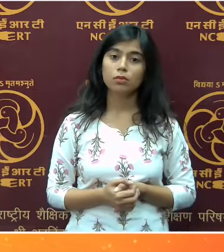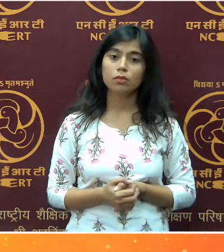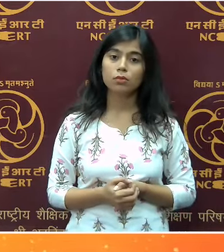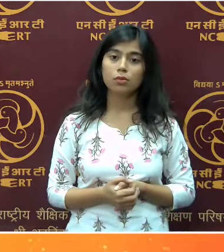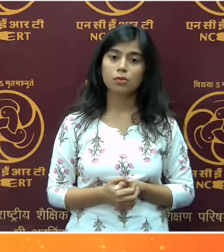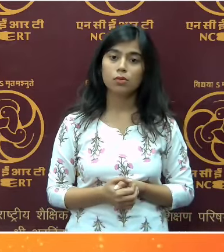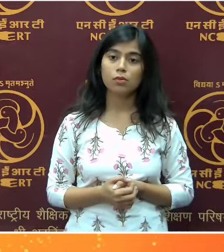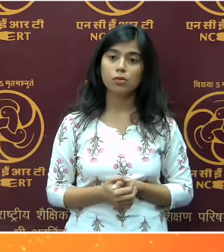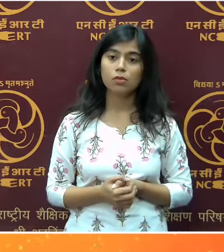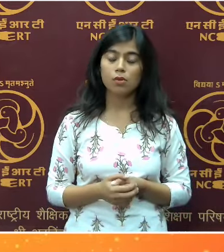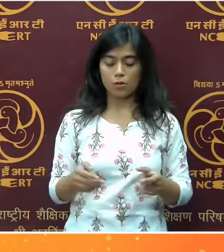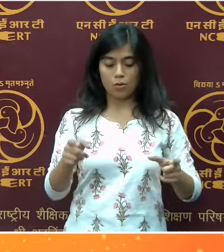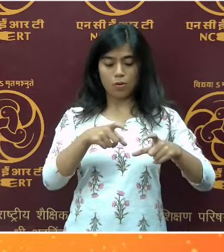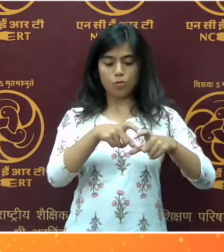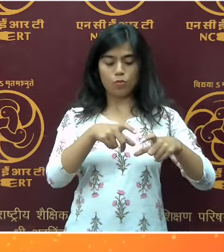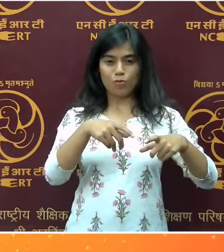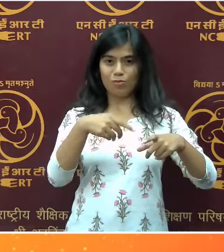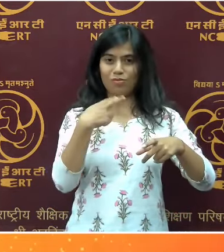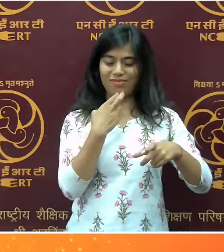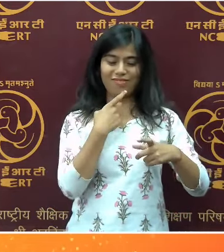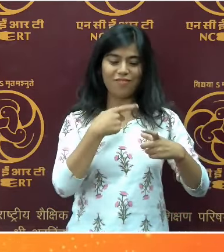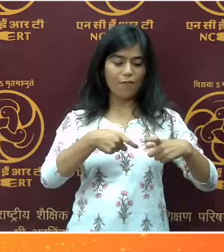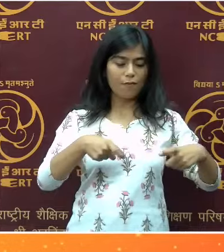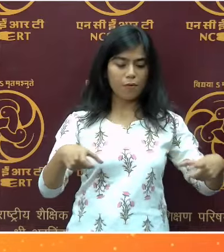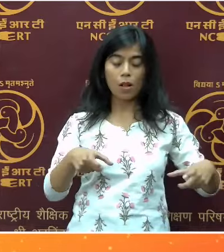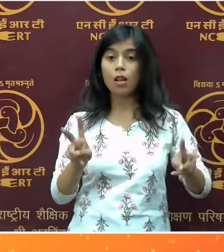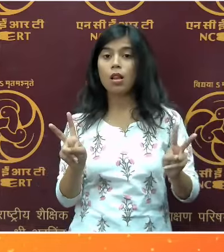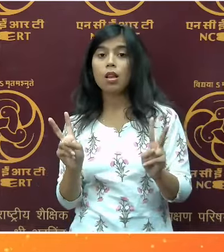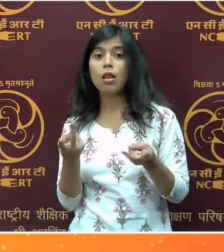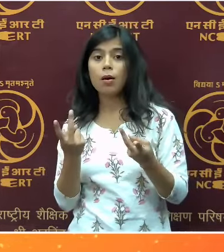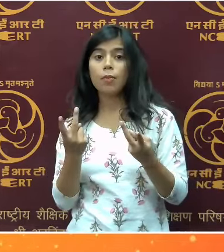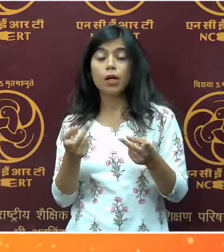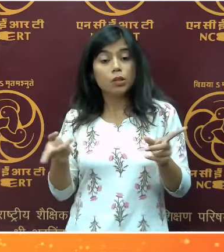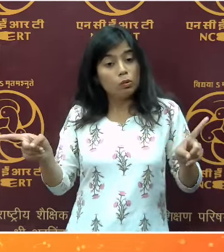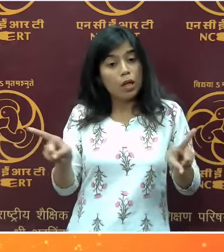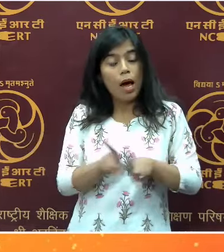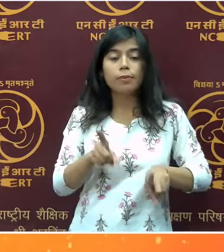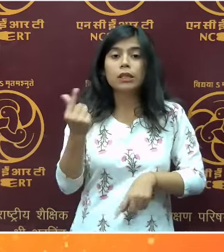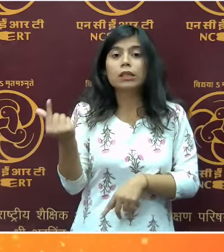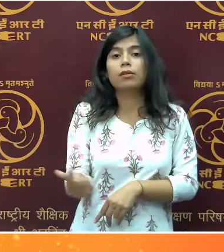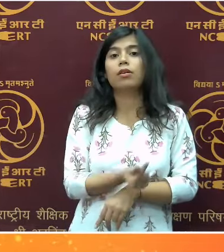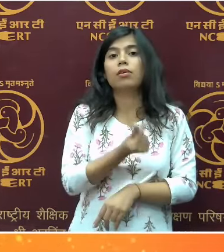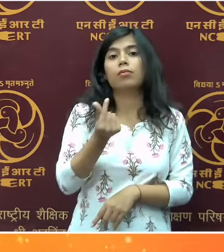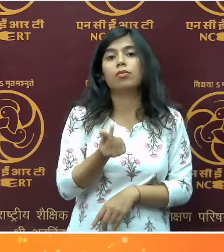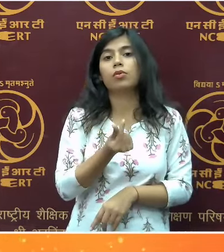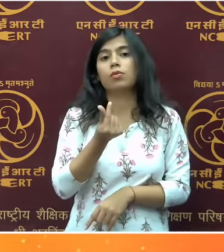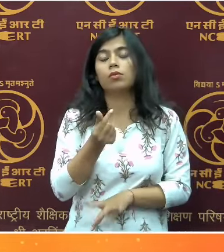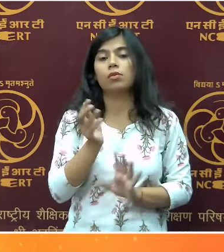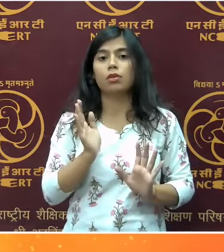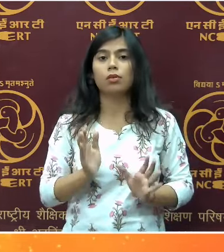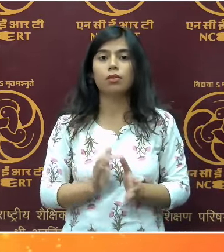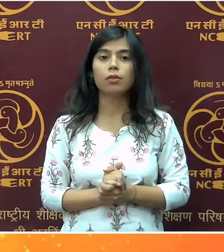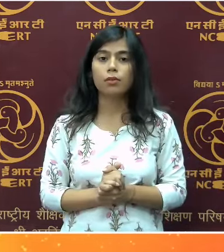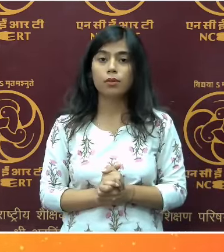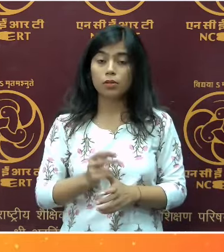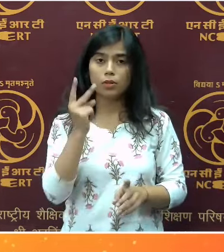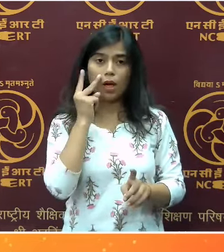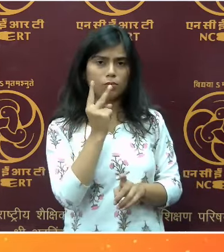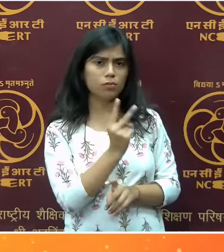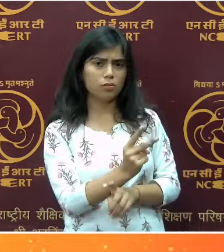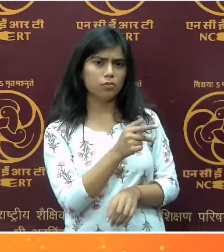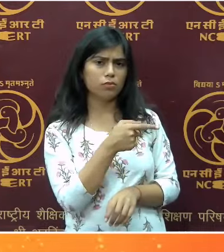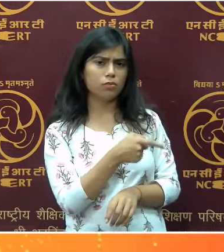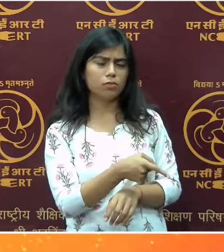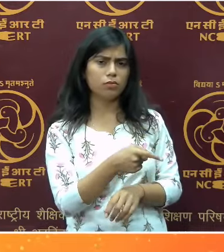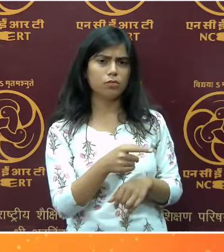from 2 ampere to 4 ampere. I am using the same resistance. Now look at this,